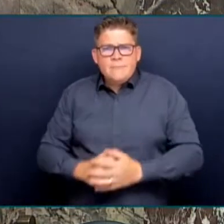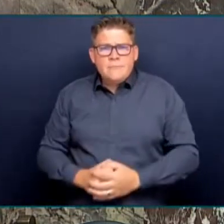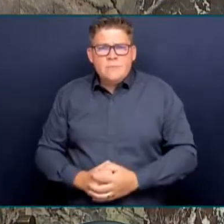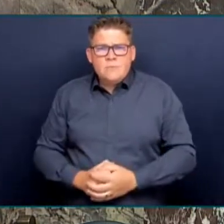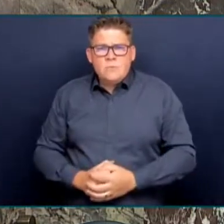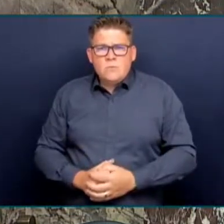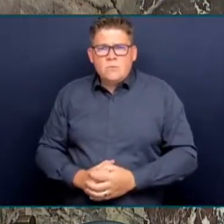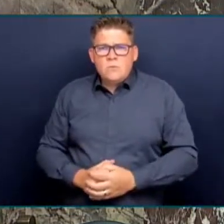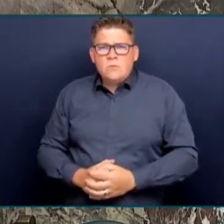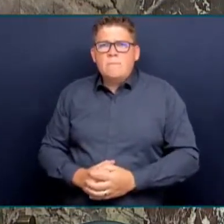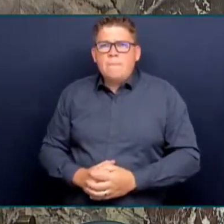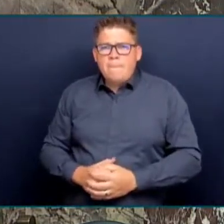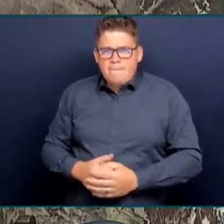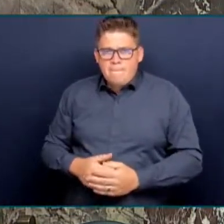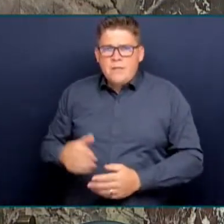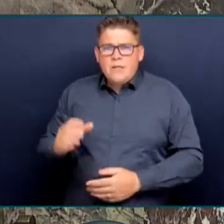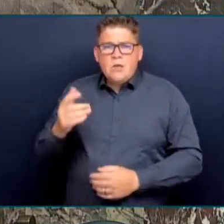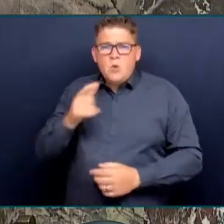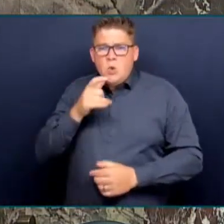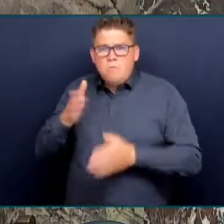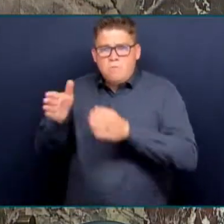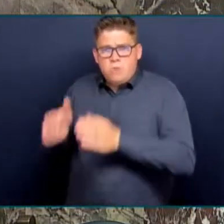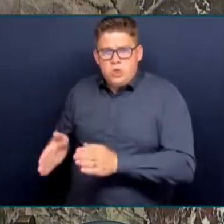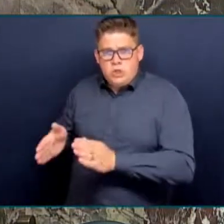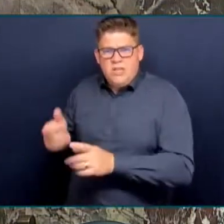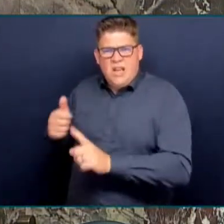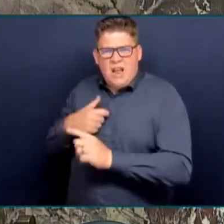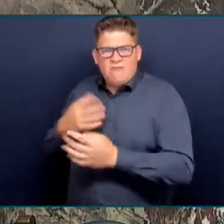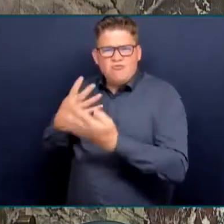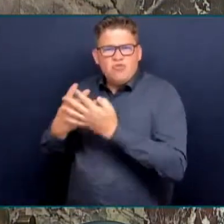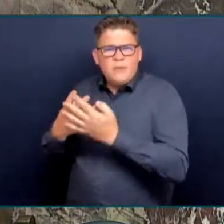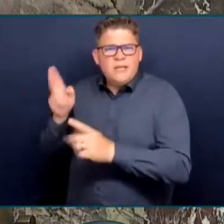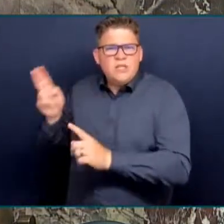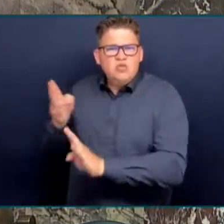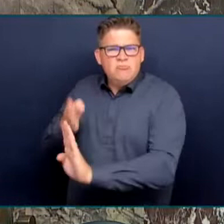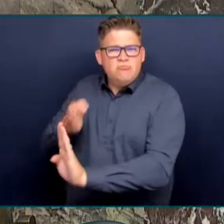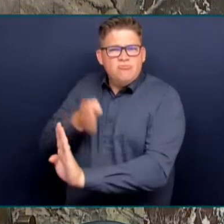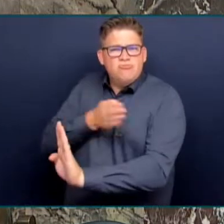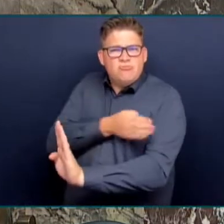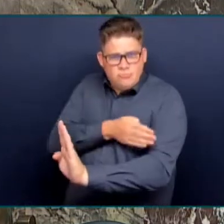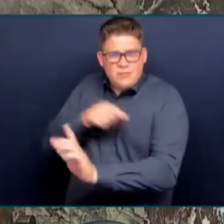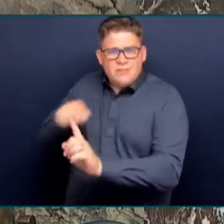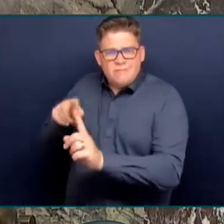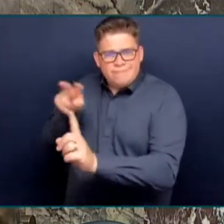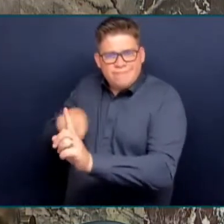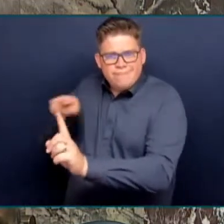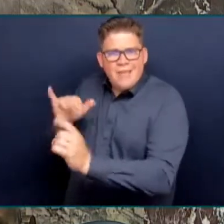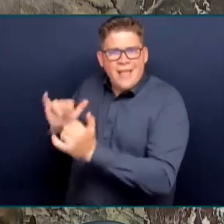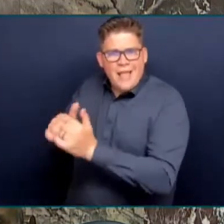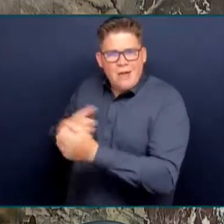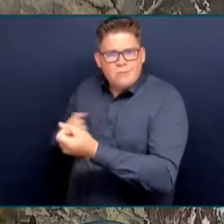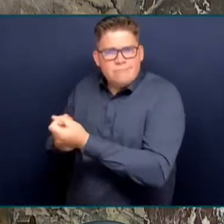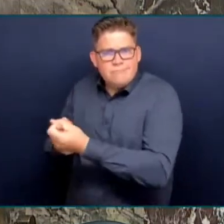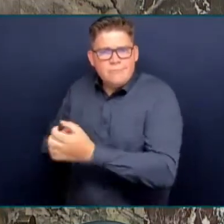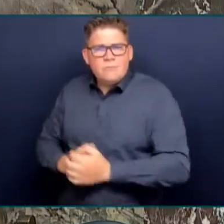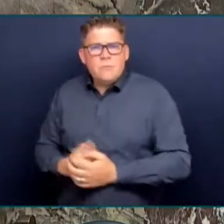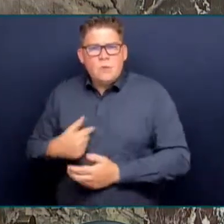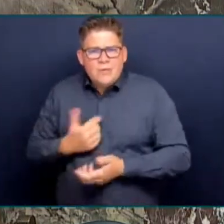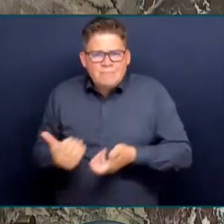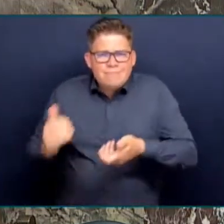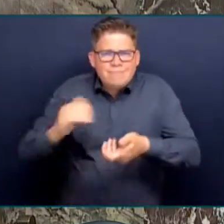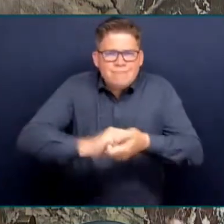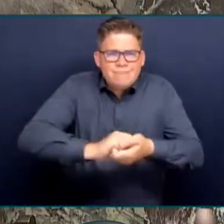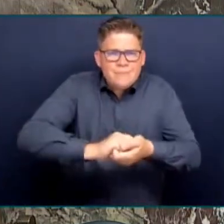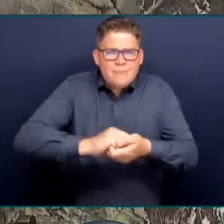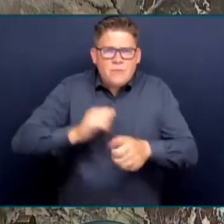work? We collaborated together looking at the Police Act for the first time in 50 years. Not the government, not the opposition, not the Green Party, all of